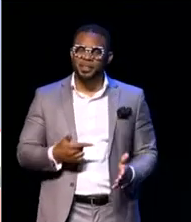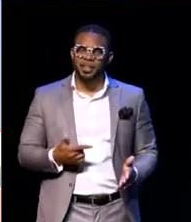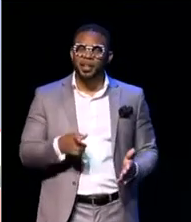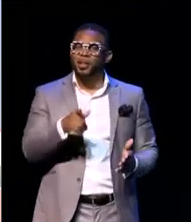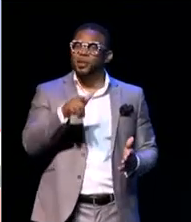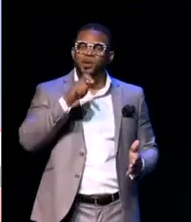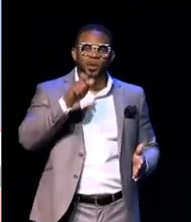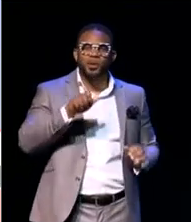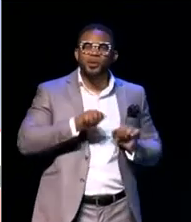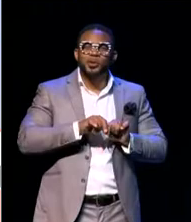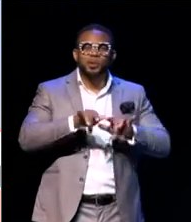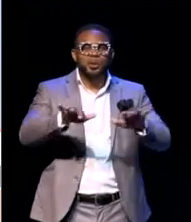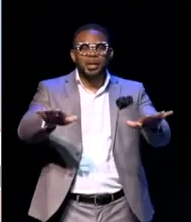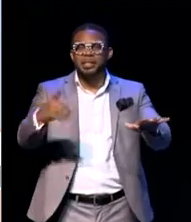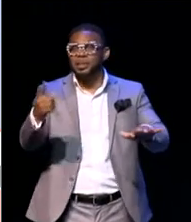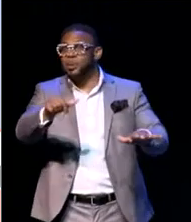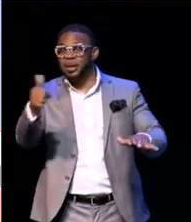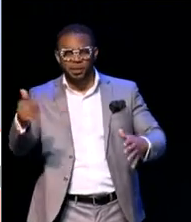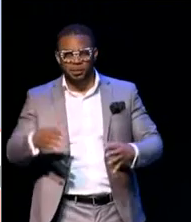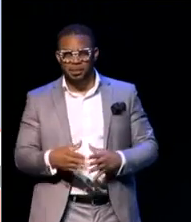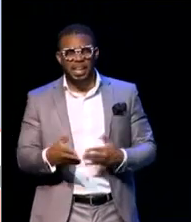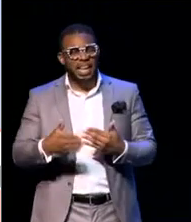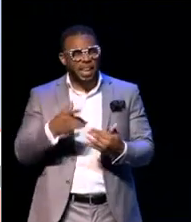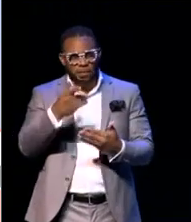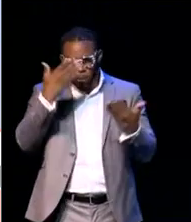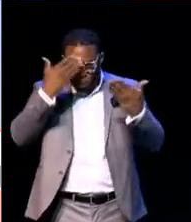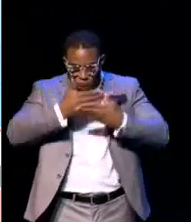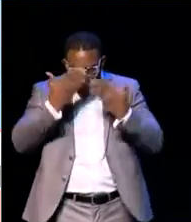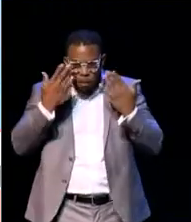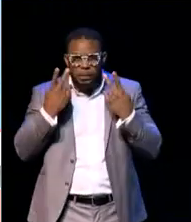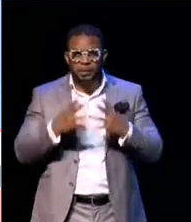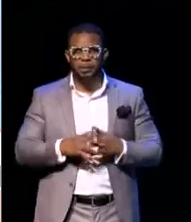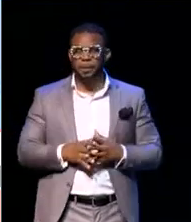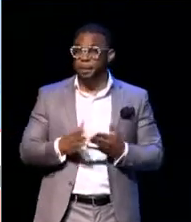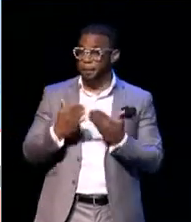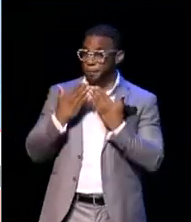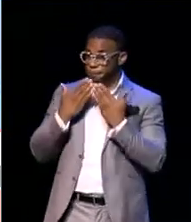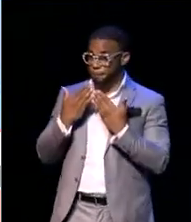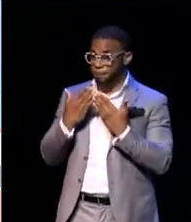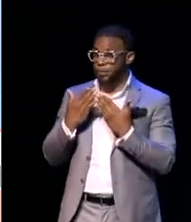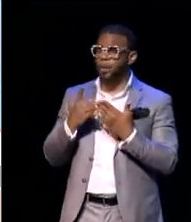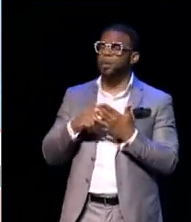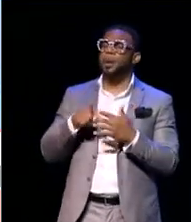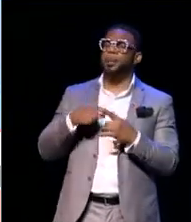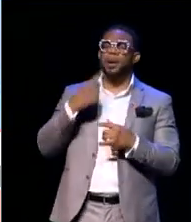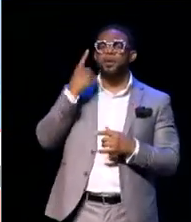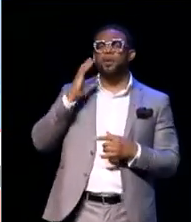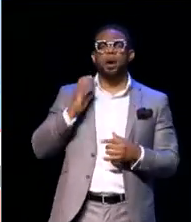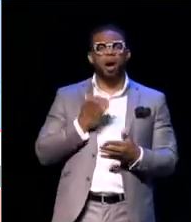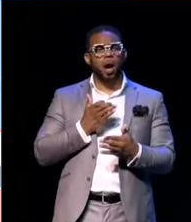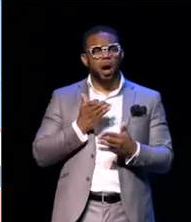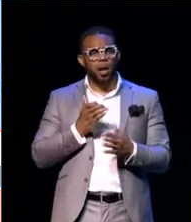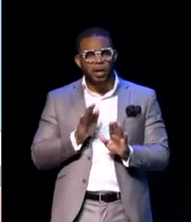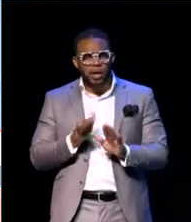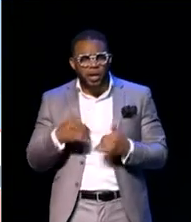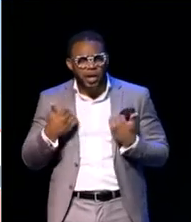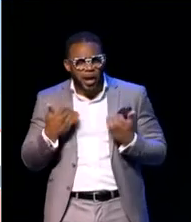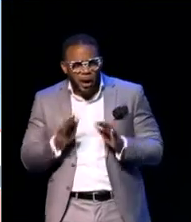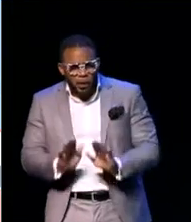that you don't spread it to someone else. Thank you. And what about for our little